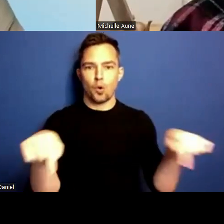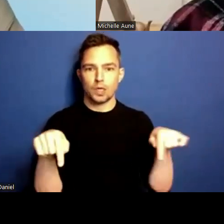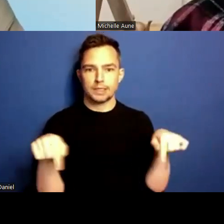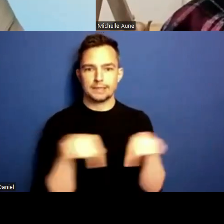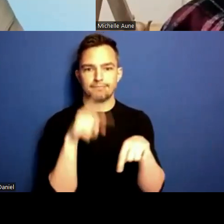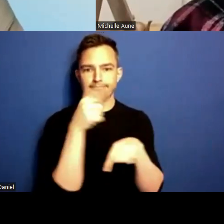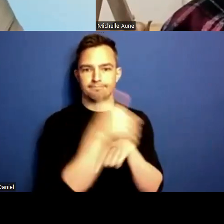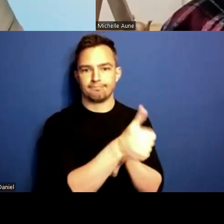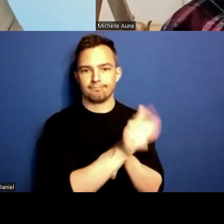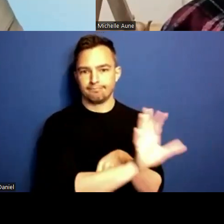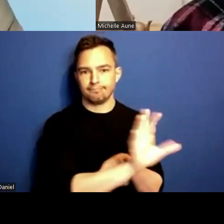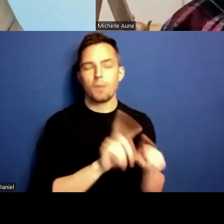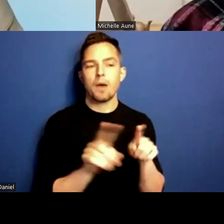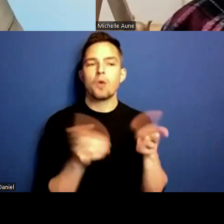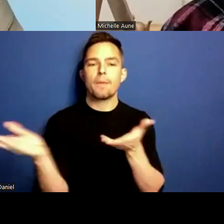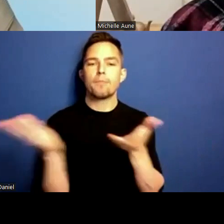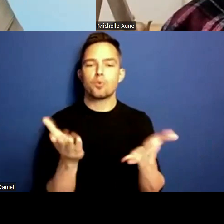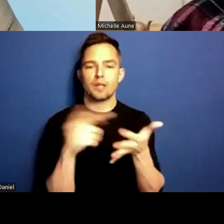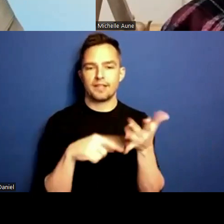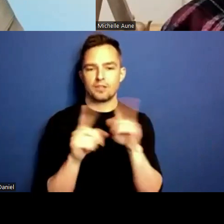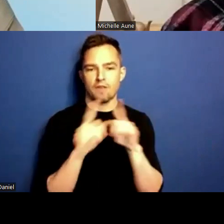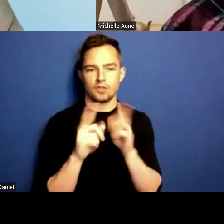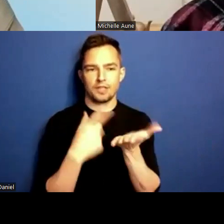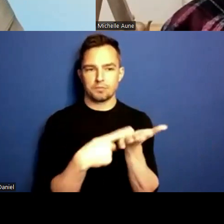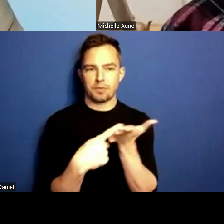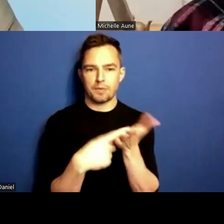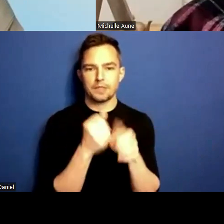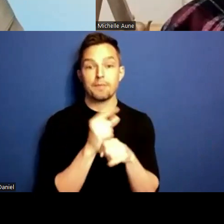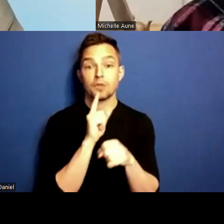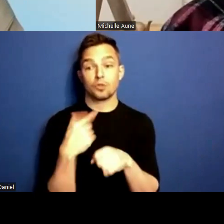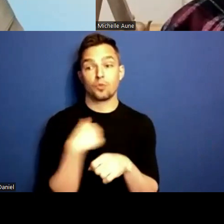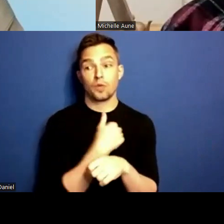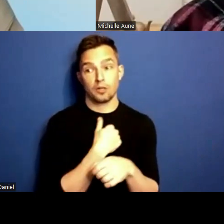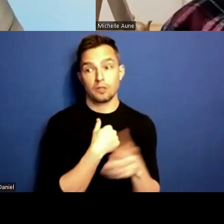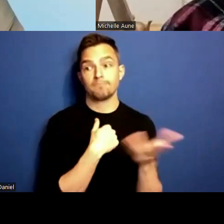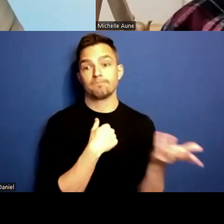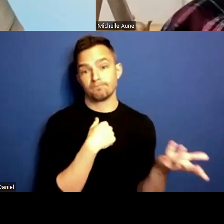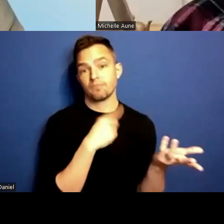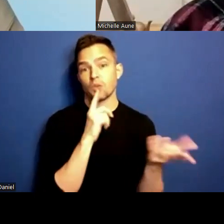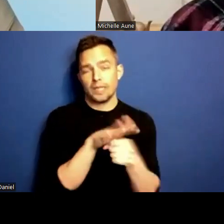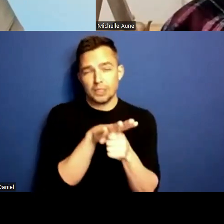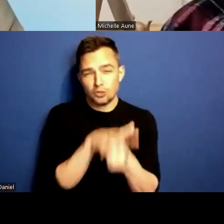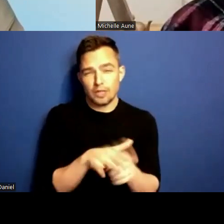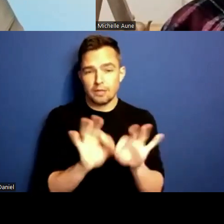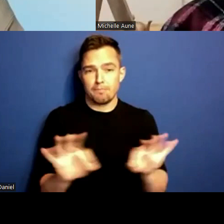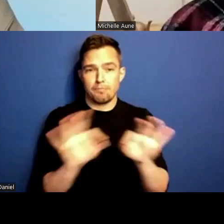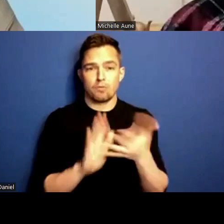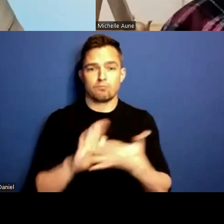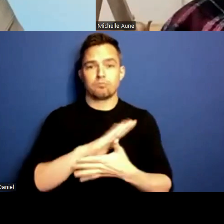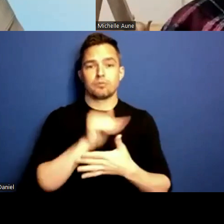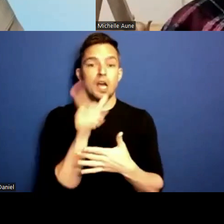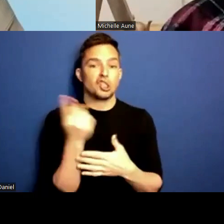we bring in those conversations to make sure that we are really stressing the importance of not just